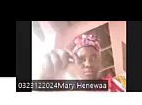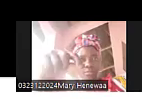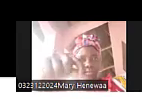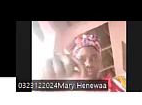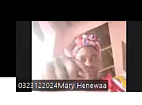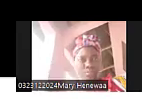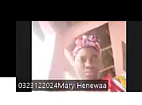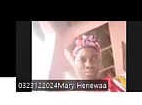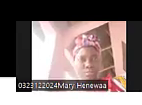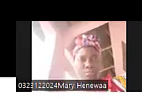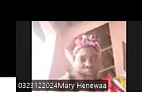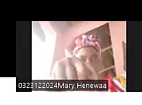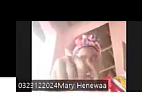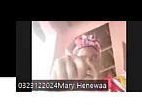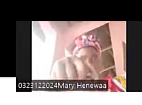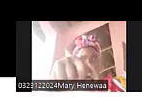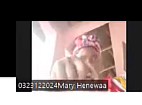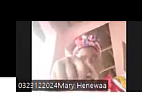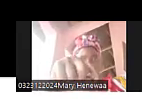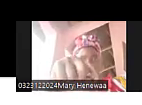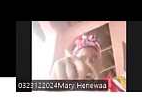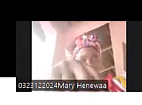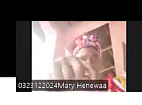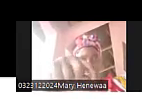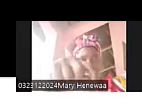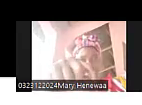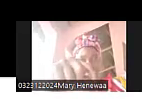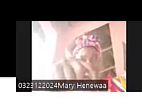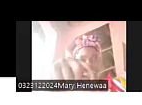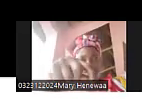like a pen. Good. Q.